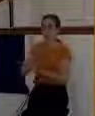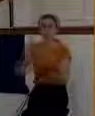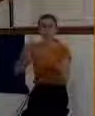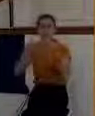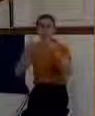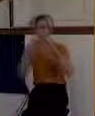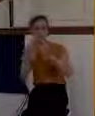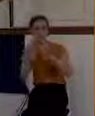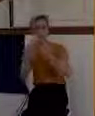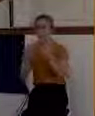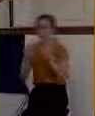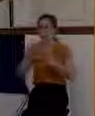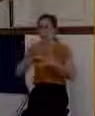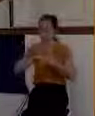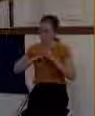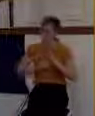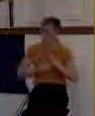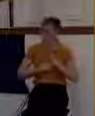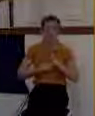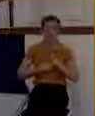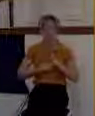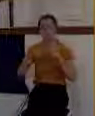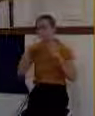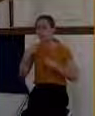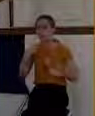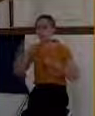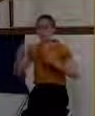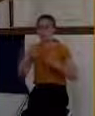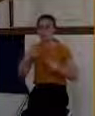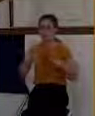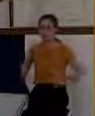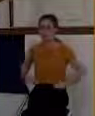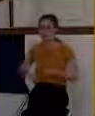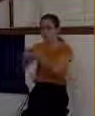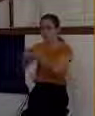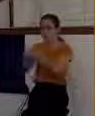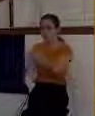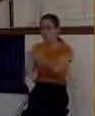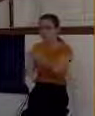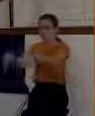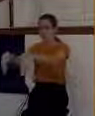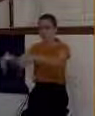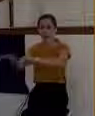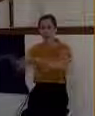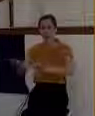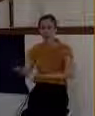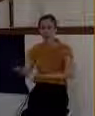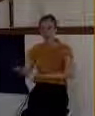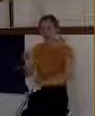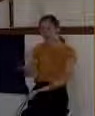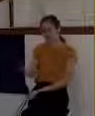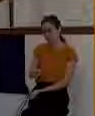laid his carcass in his own grave. And they mourned over him, saying, Alas, my brother."